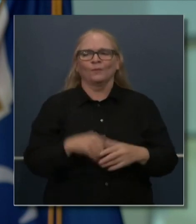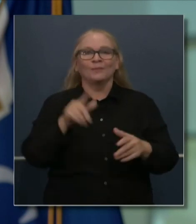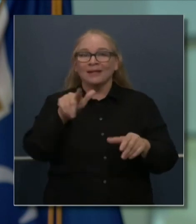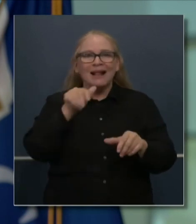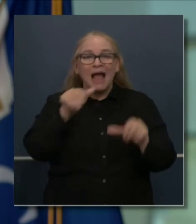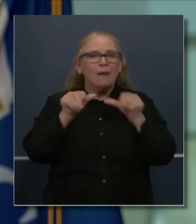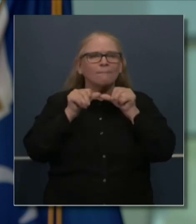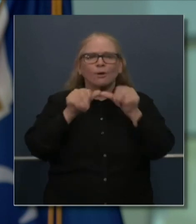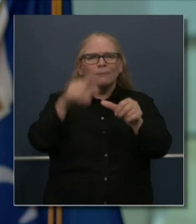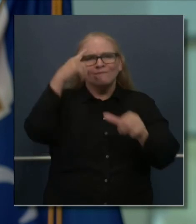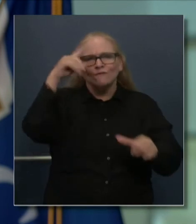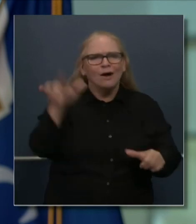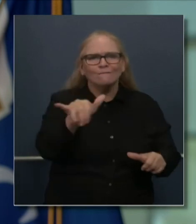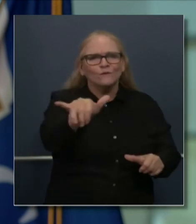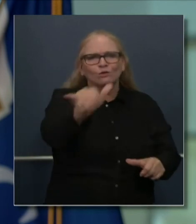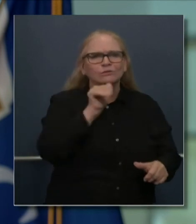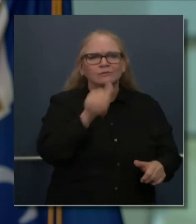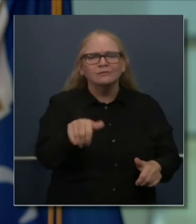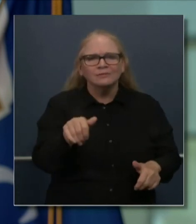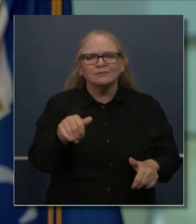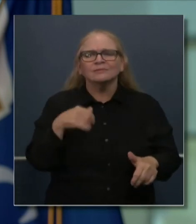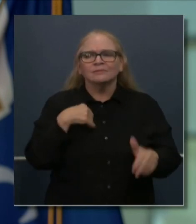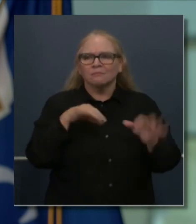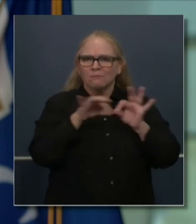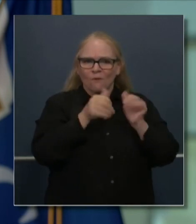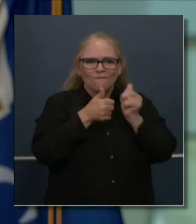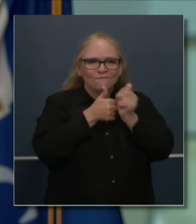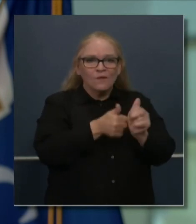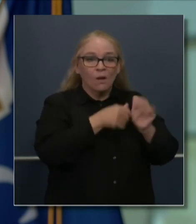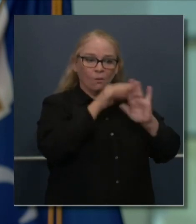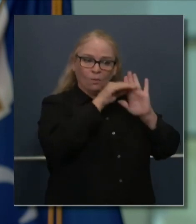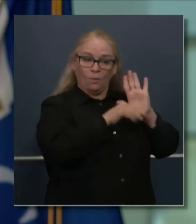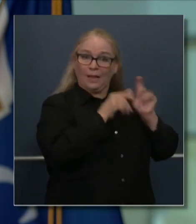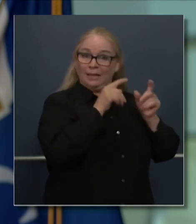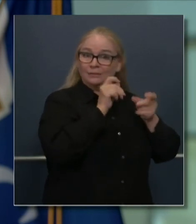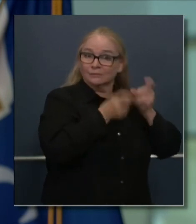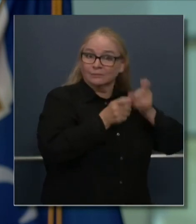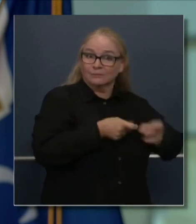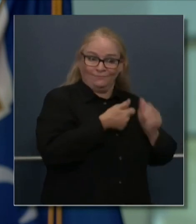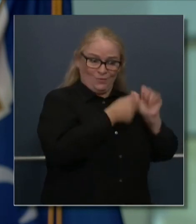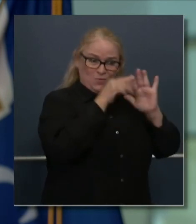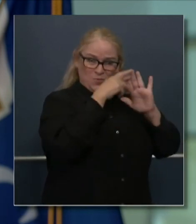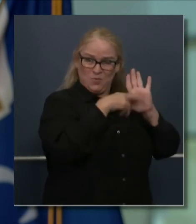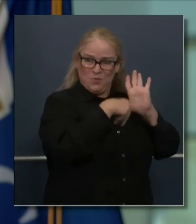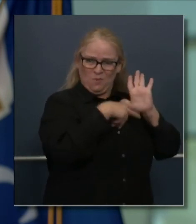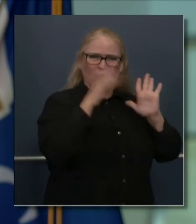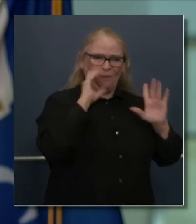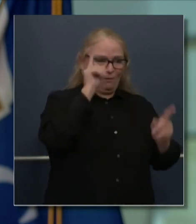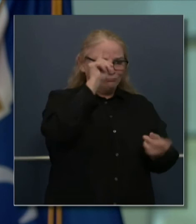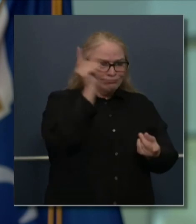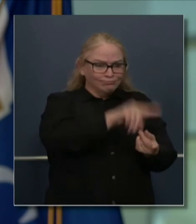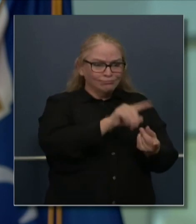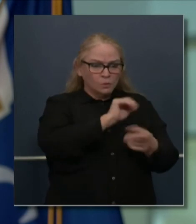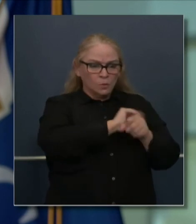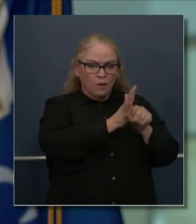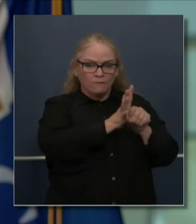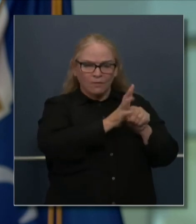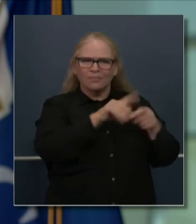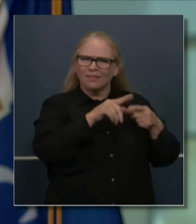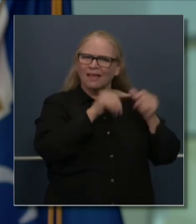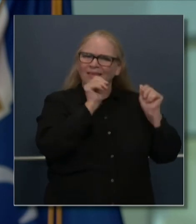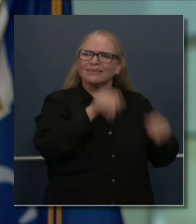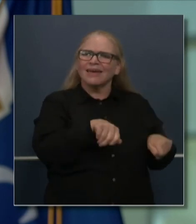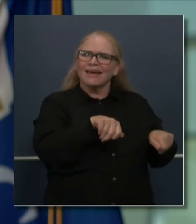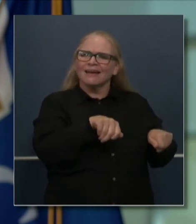we adapt to modifications and address the transmission, which continues to be